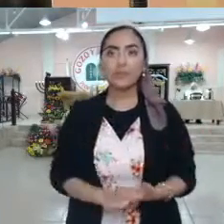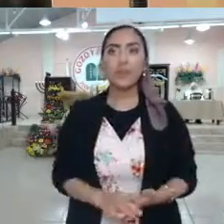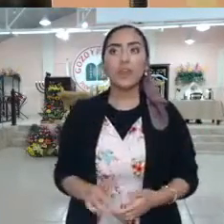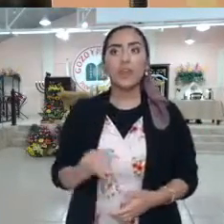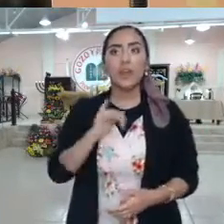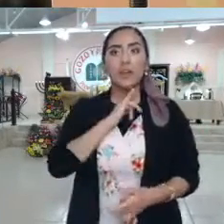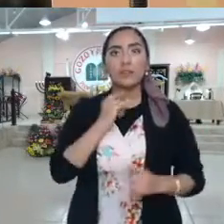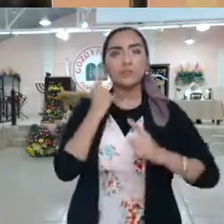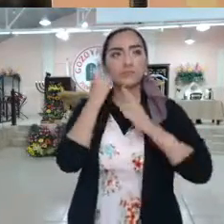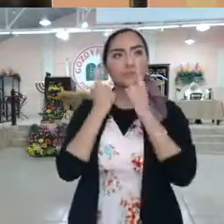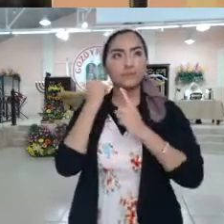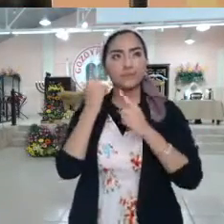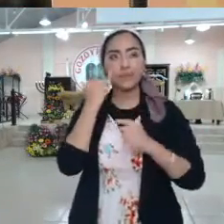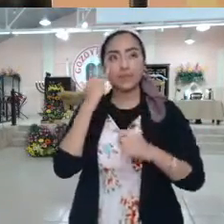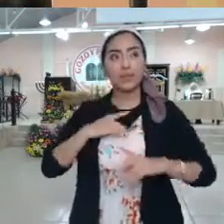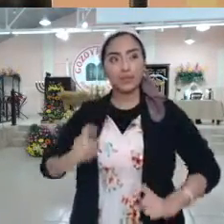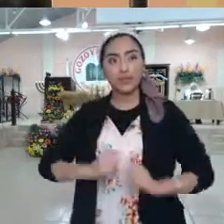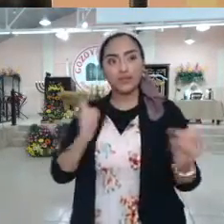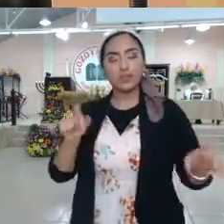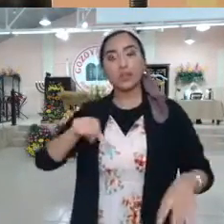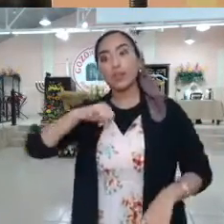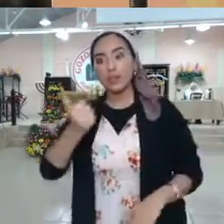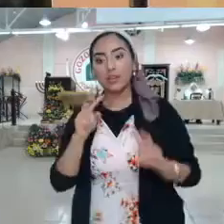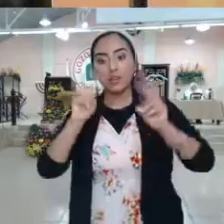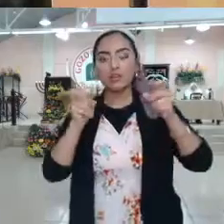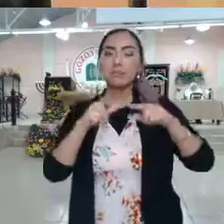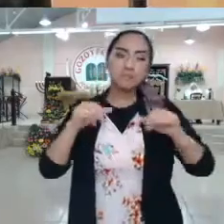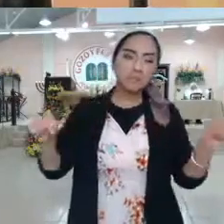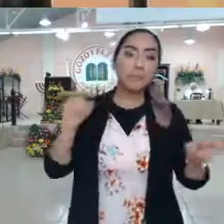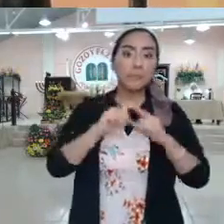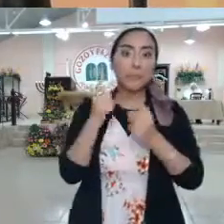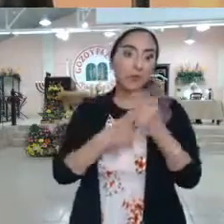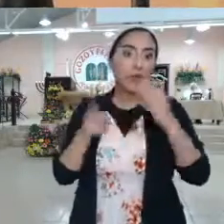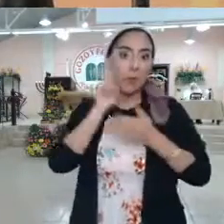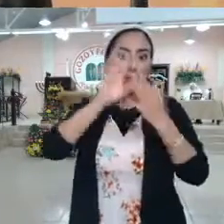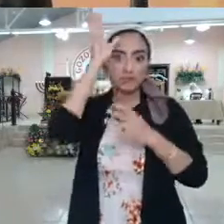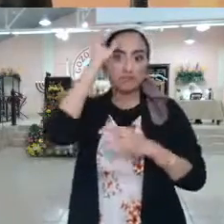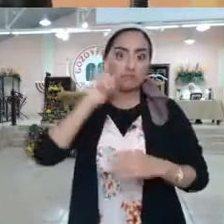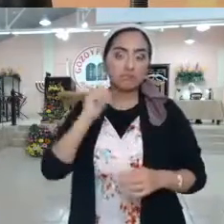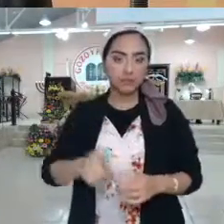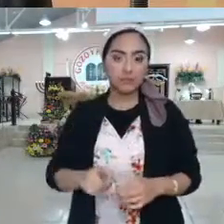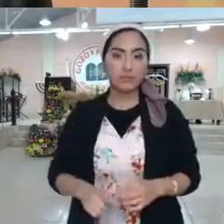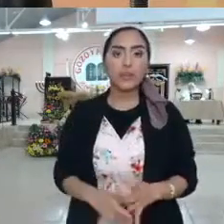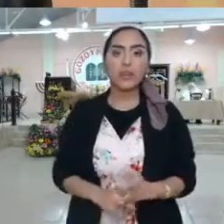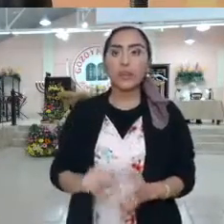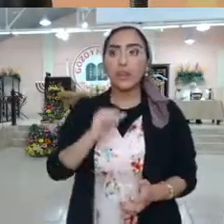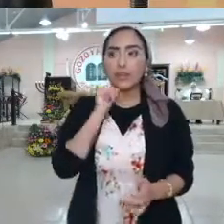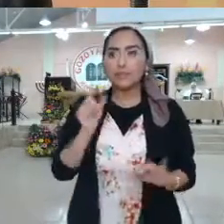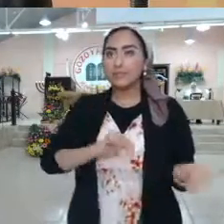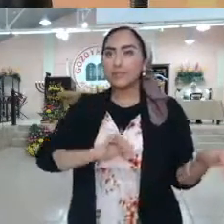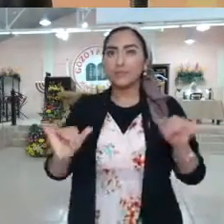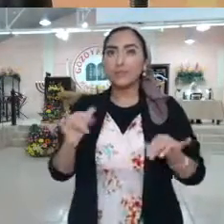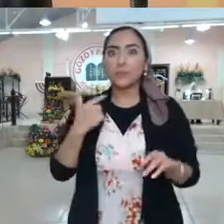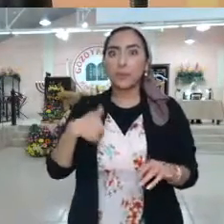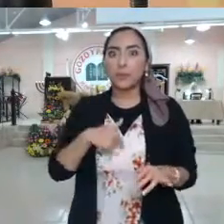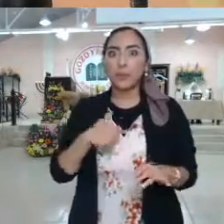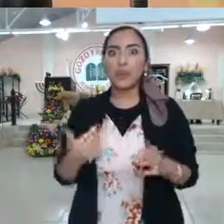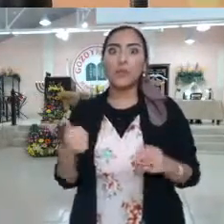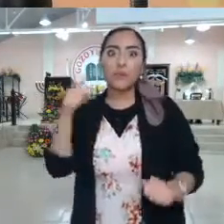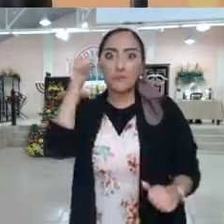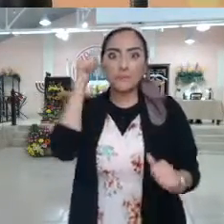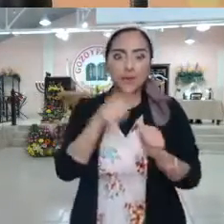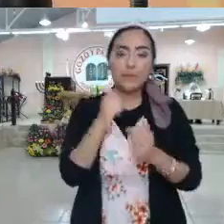Yo estuve pensando si les daba otro tema, etcétera, pero es lo que manda el Eterno. No hay como recalcar bien